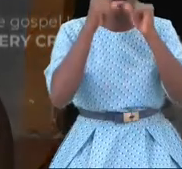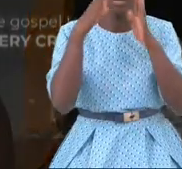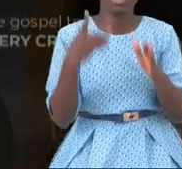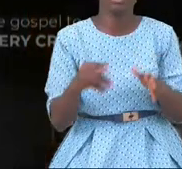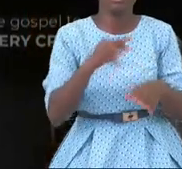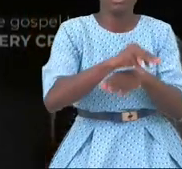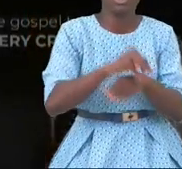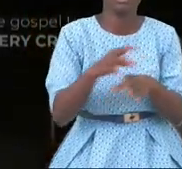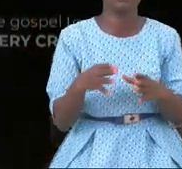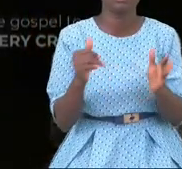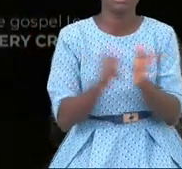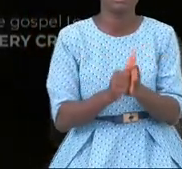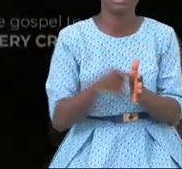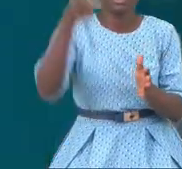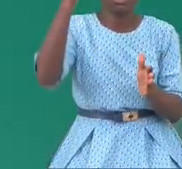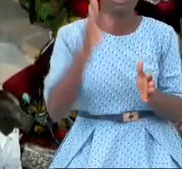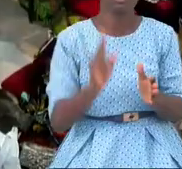come.